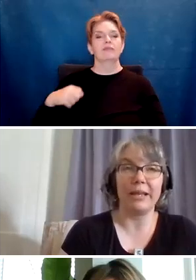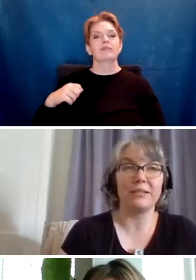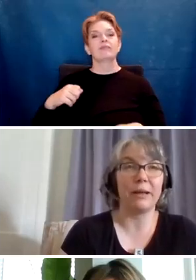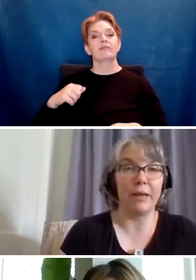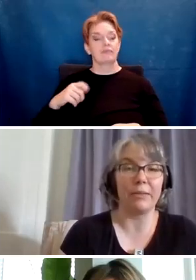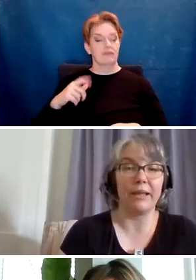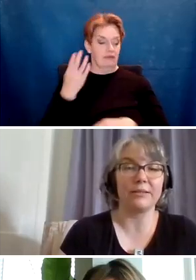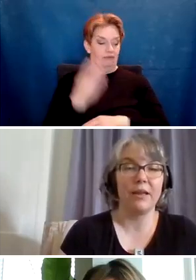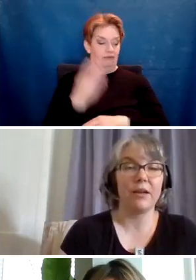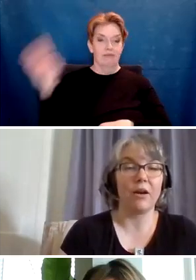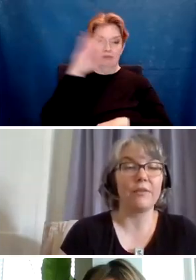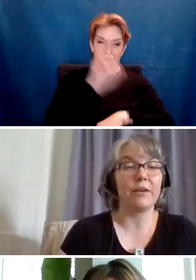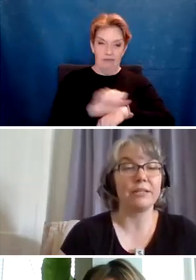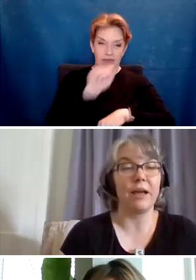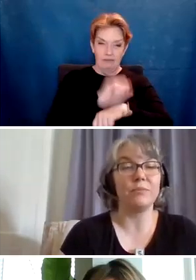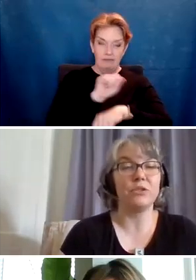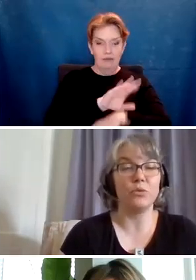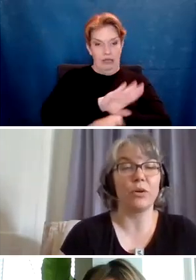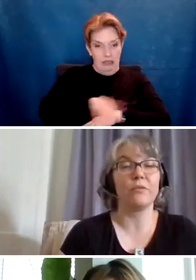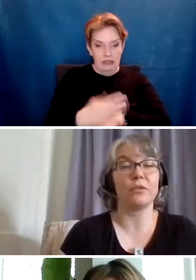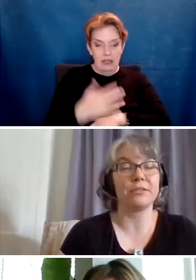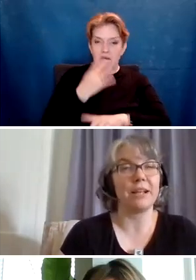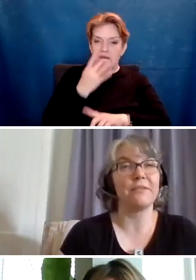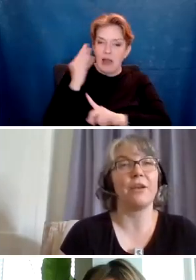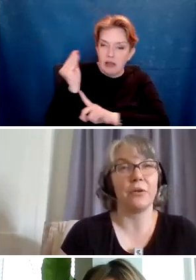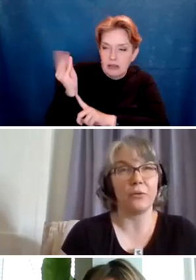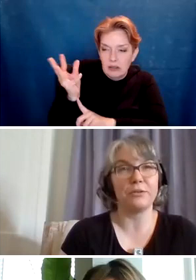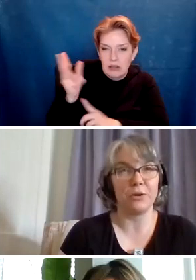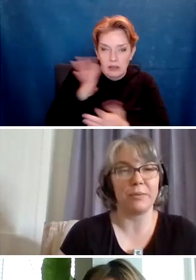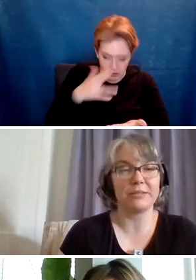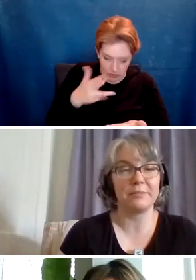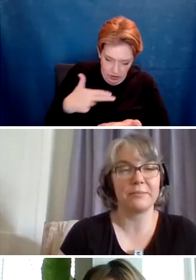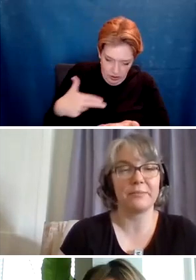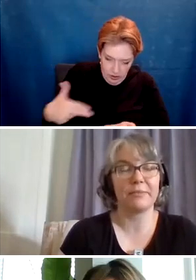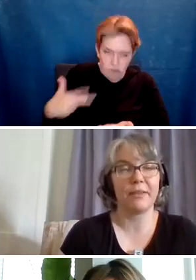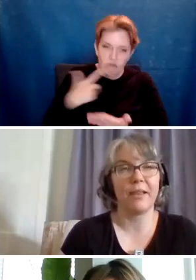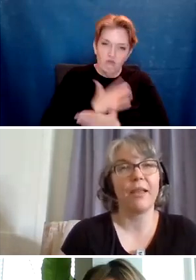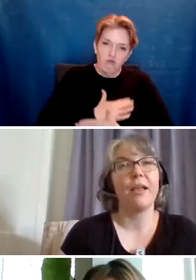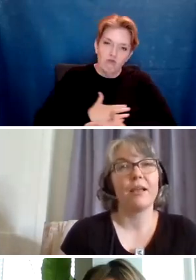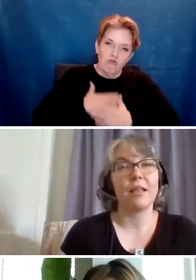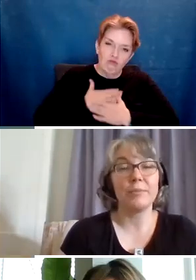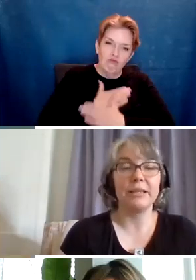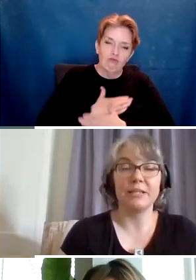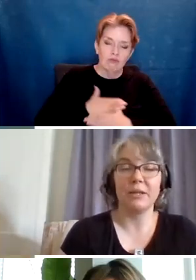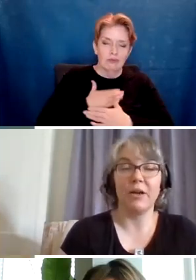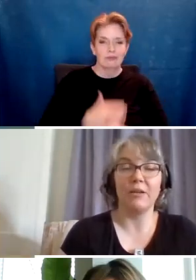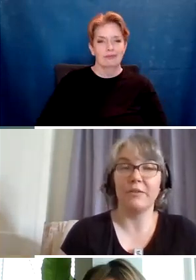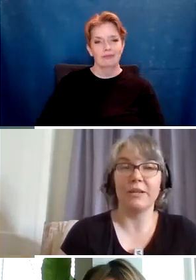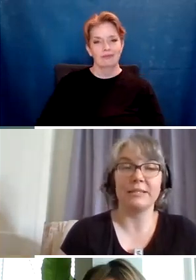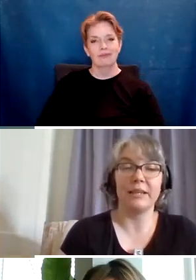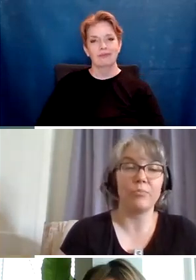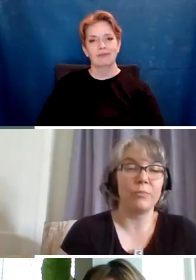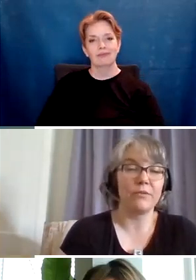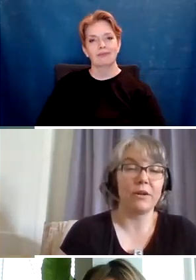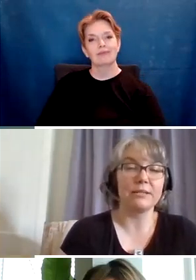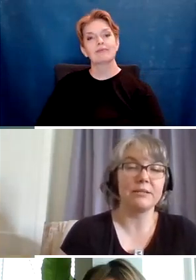and painted by lamplight, carving out a time to do work for herself and her own enjoyment. Clementine has been called